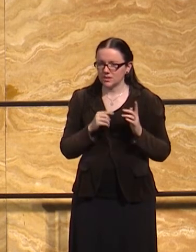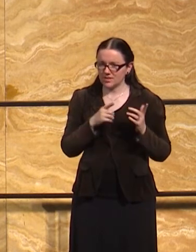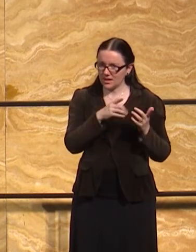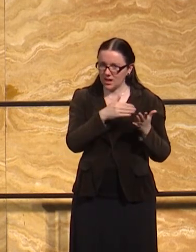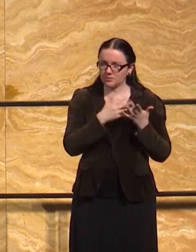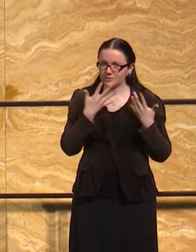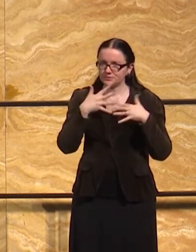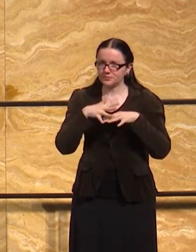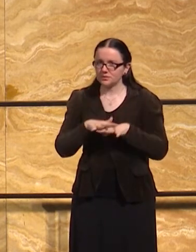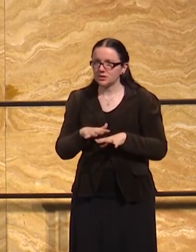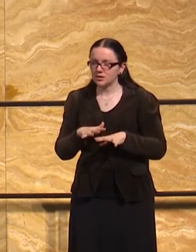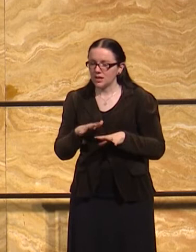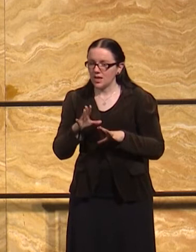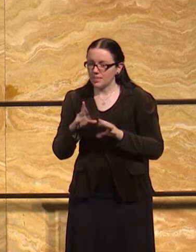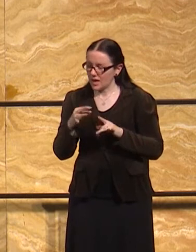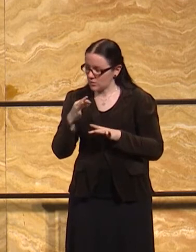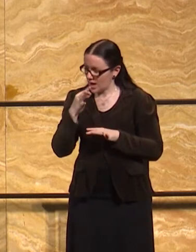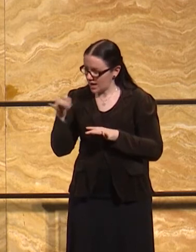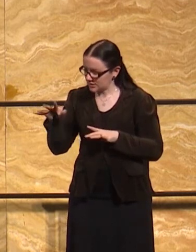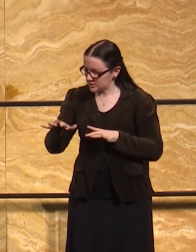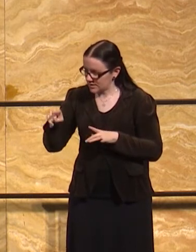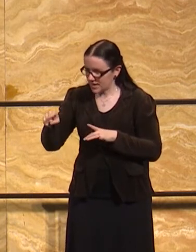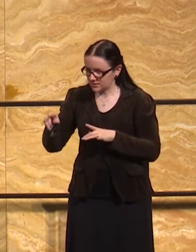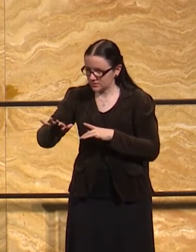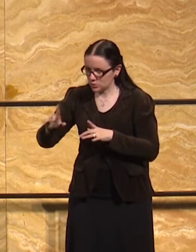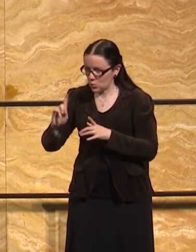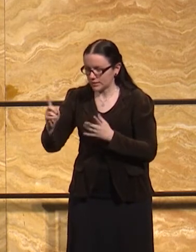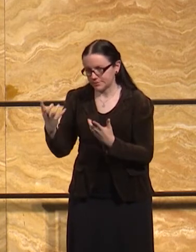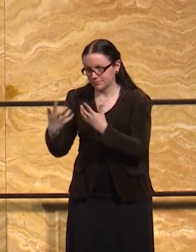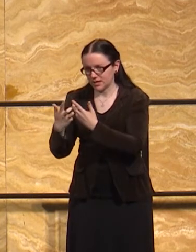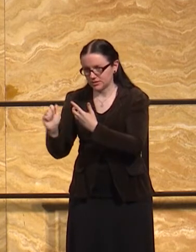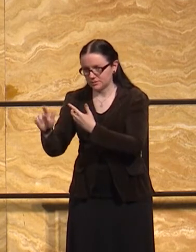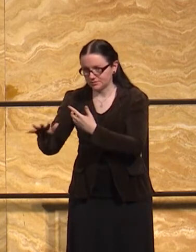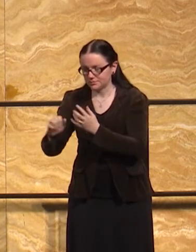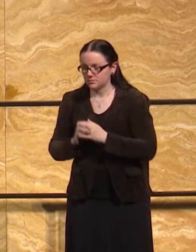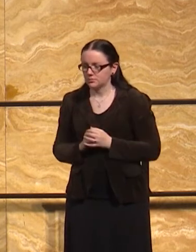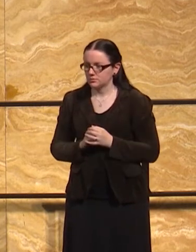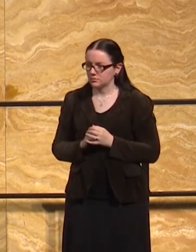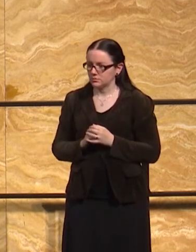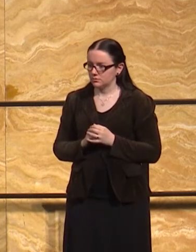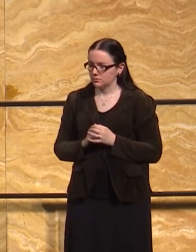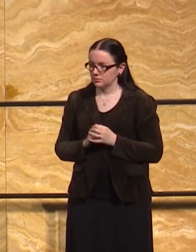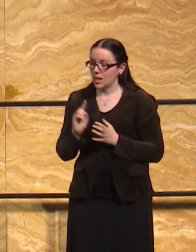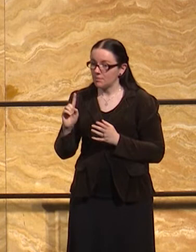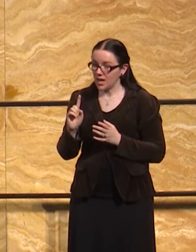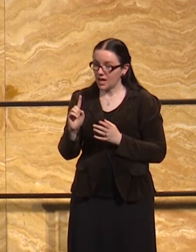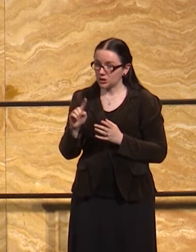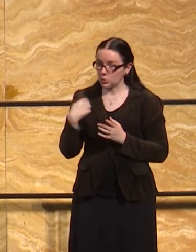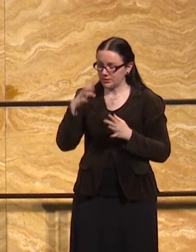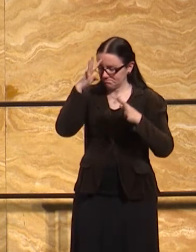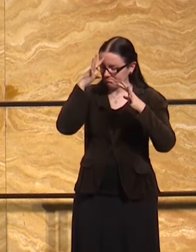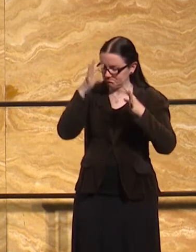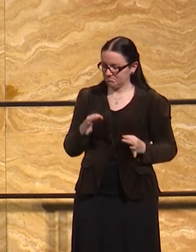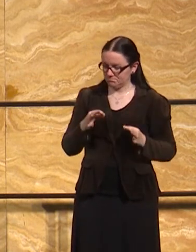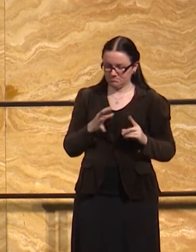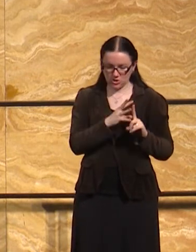to ask what is suited, what is best suited to them. Instead of already determining that this is a